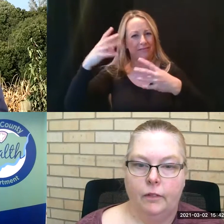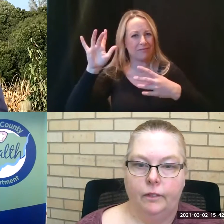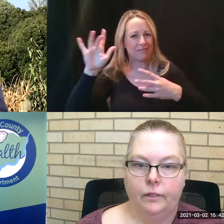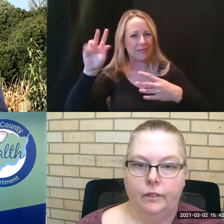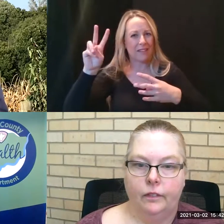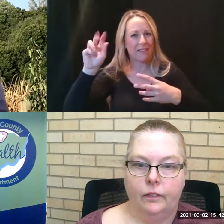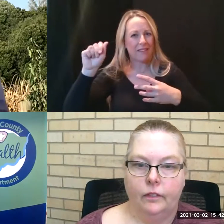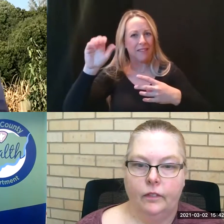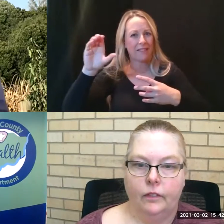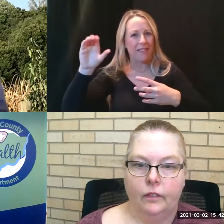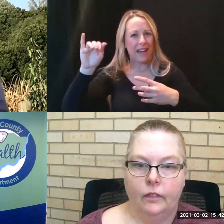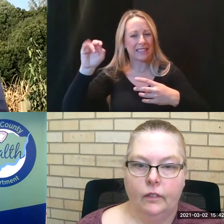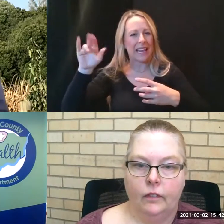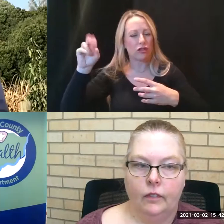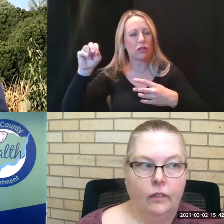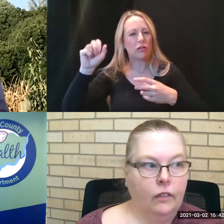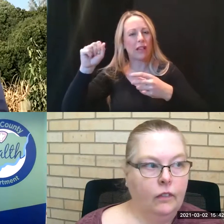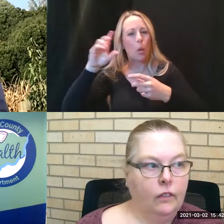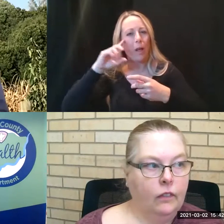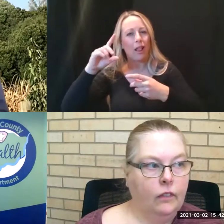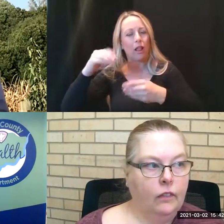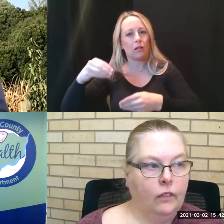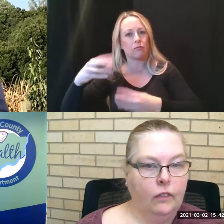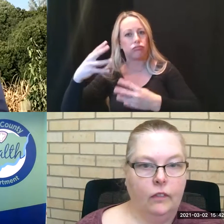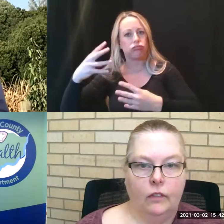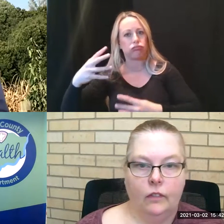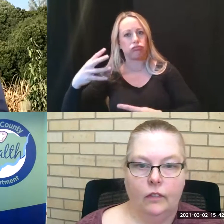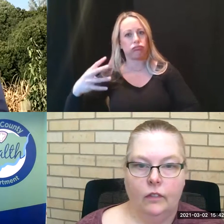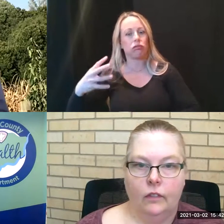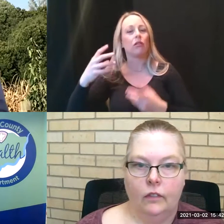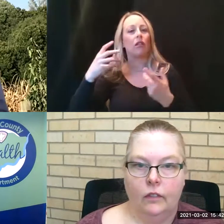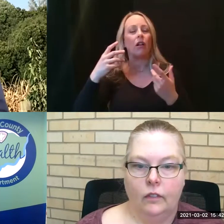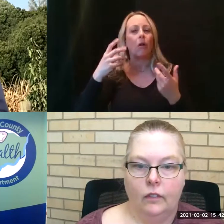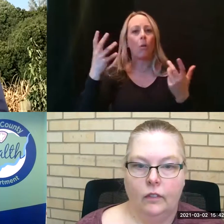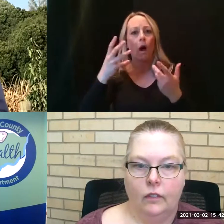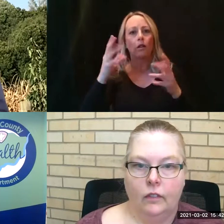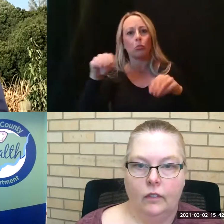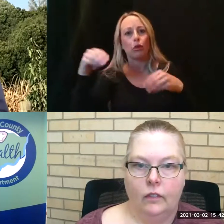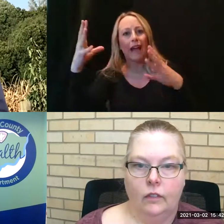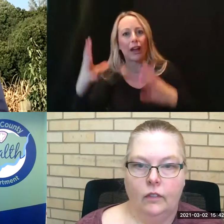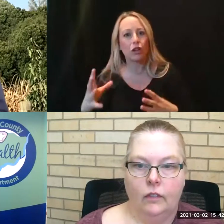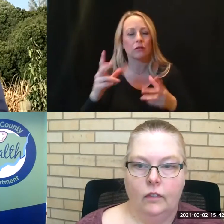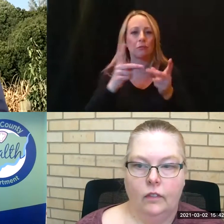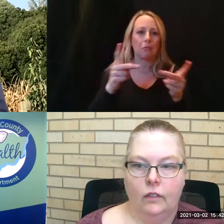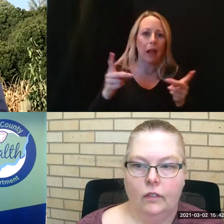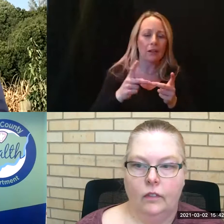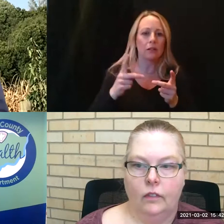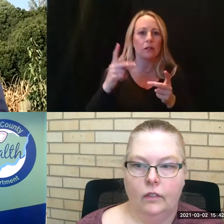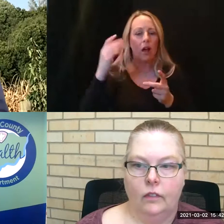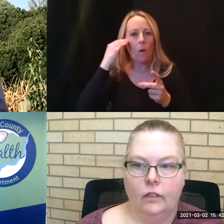your county of interest and see the providers that Iowa Department of Public Health is aware